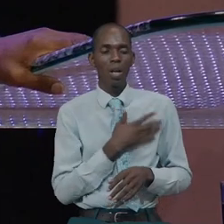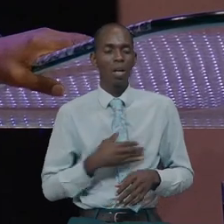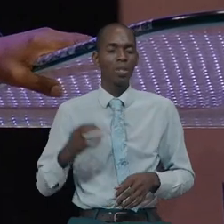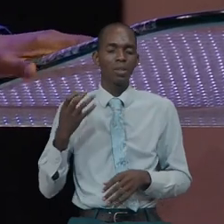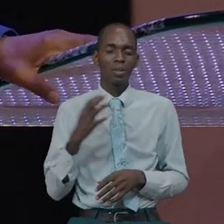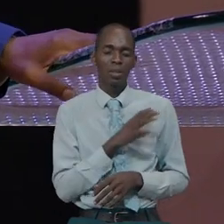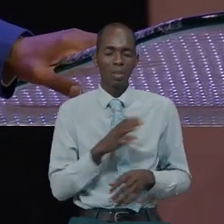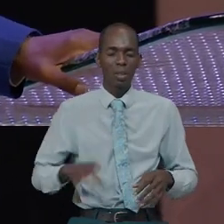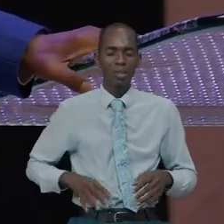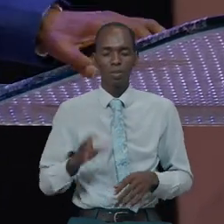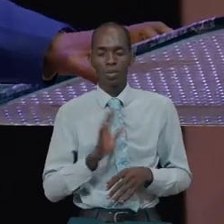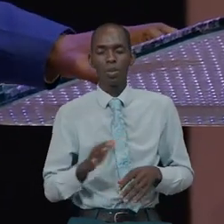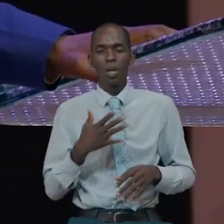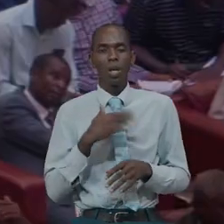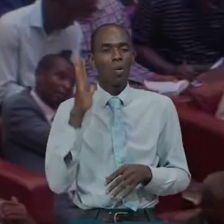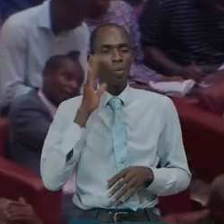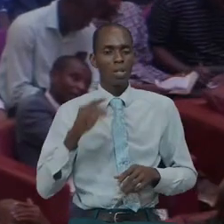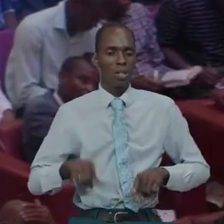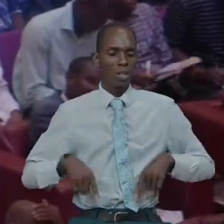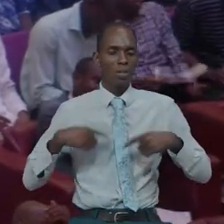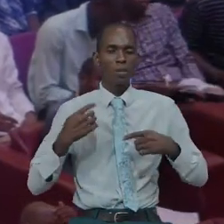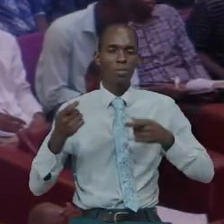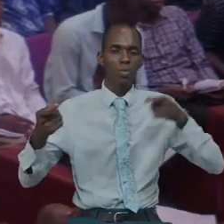reign forever and ever. Amen.